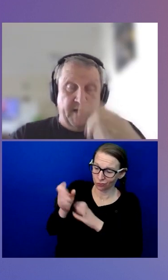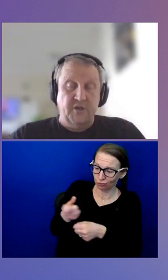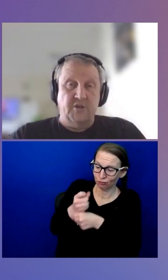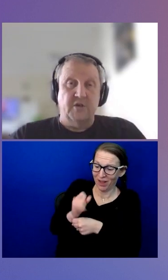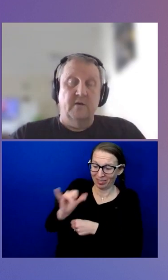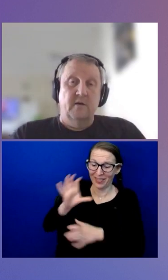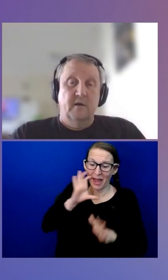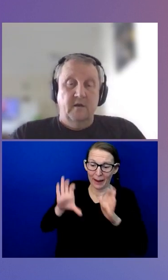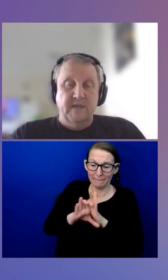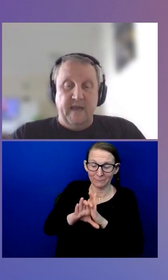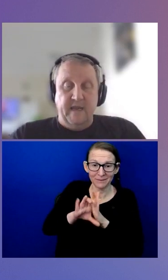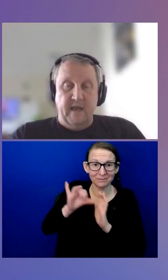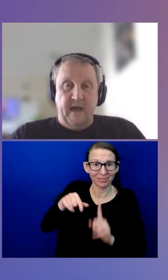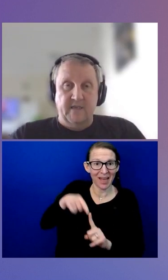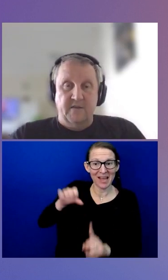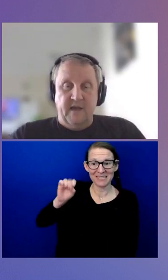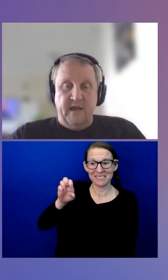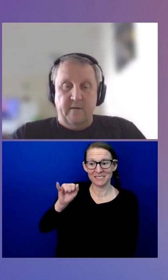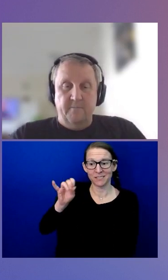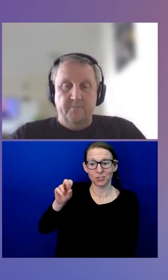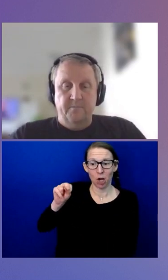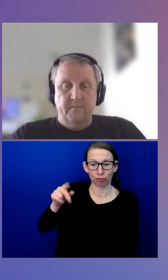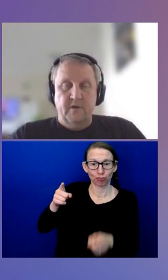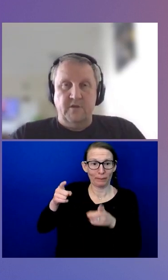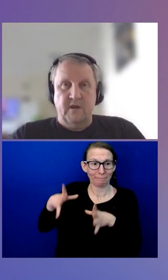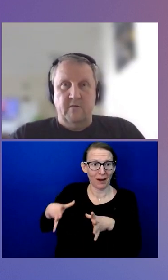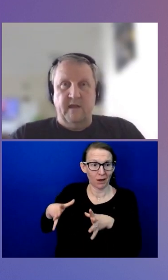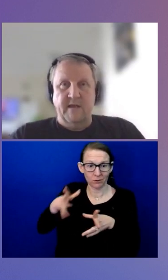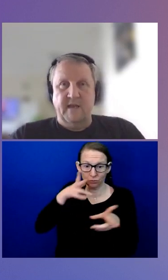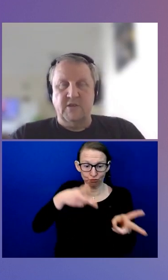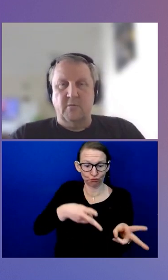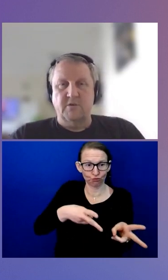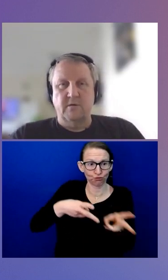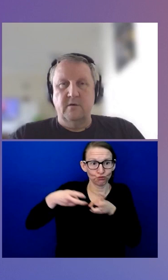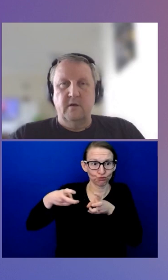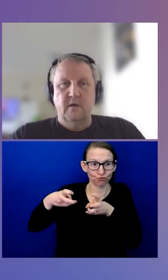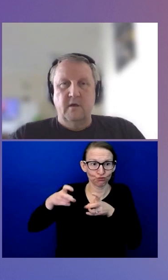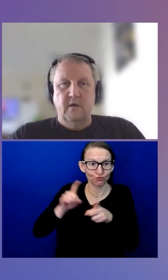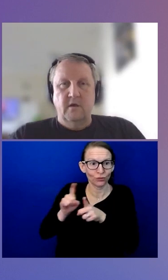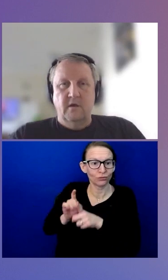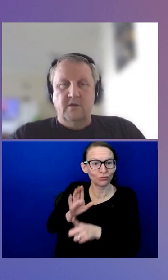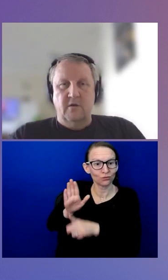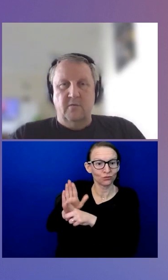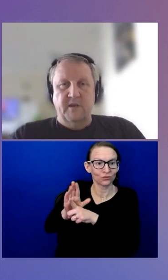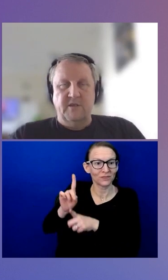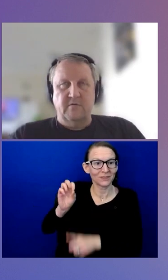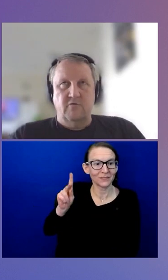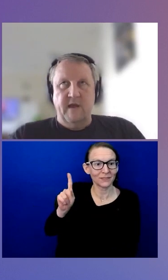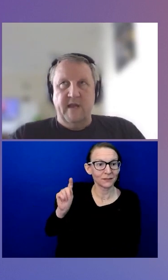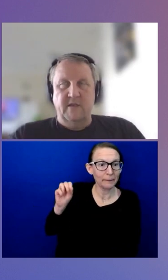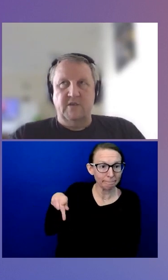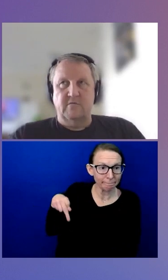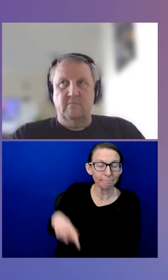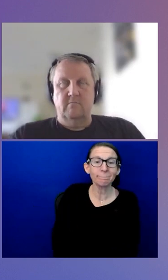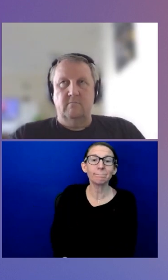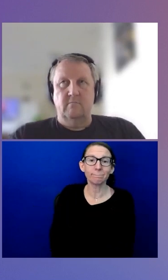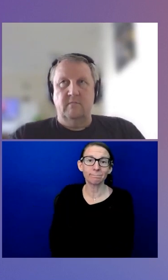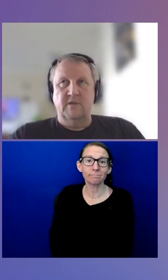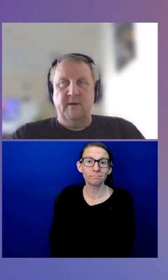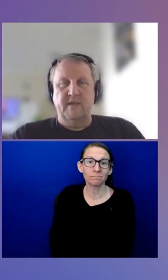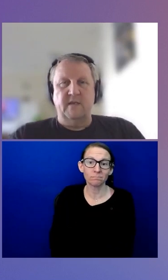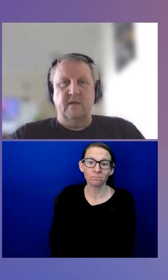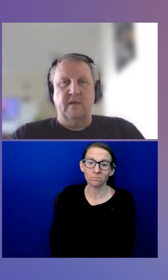session managers take as their desktops. So